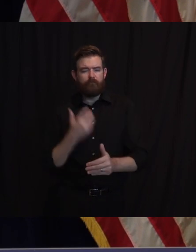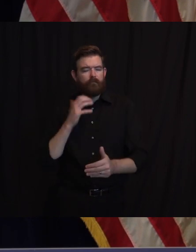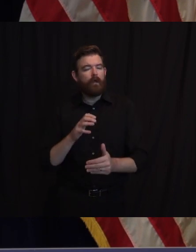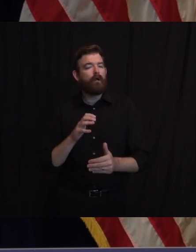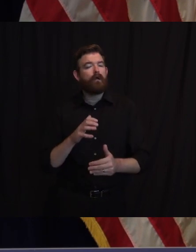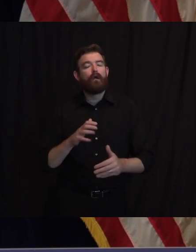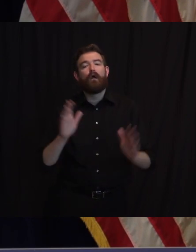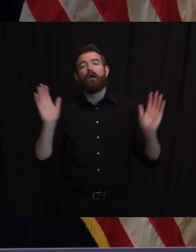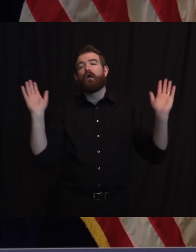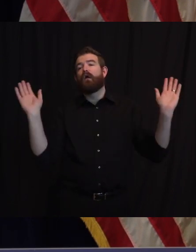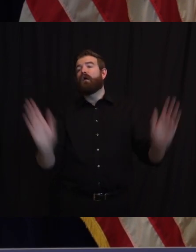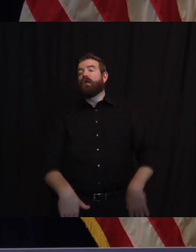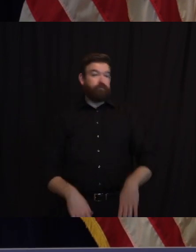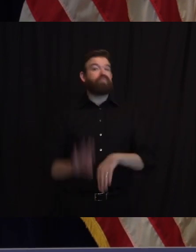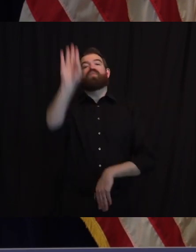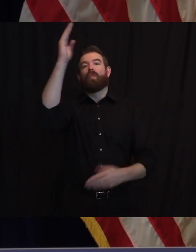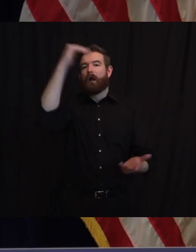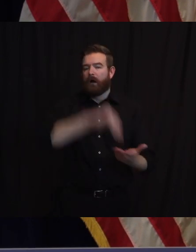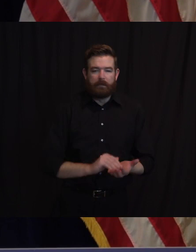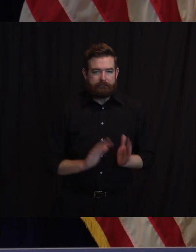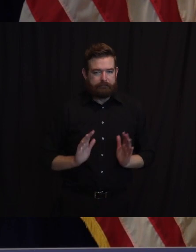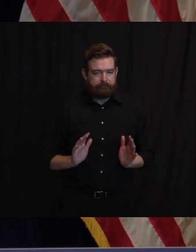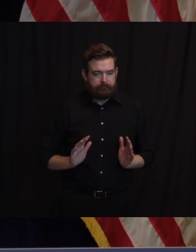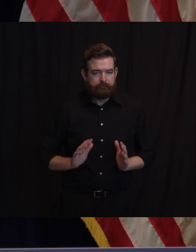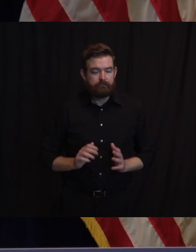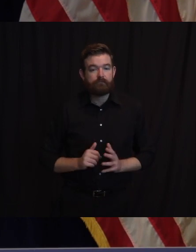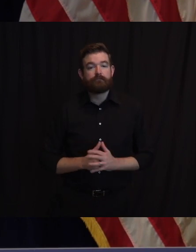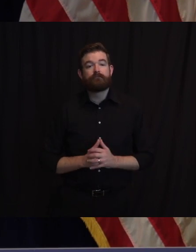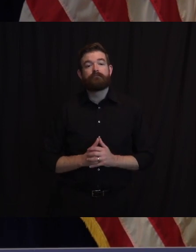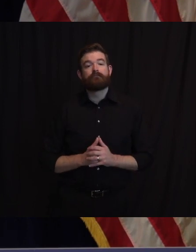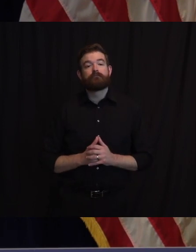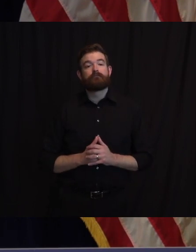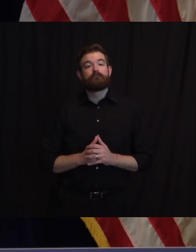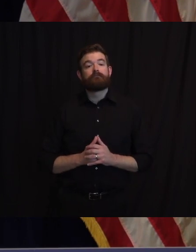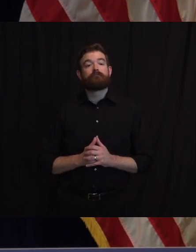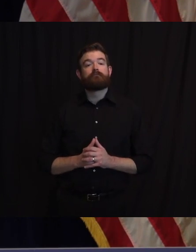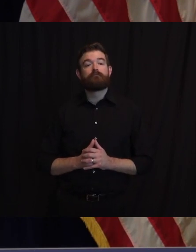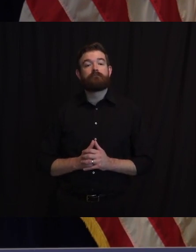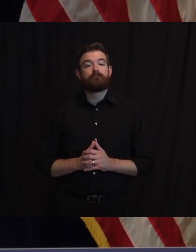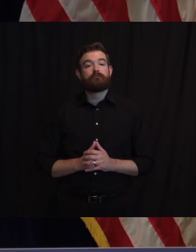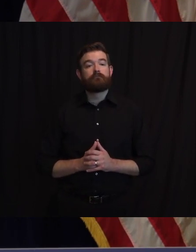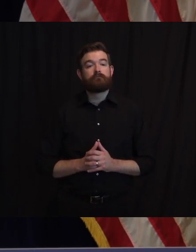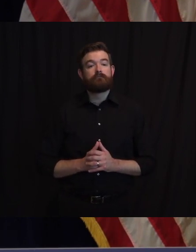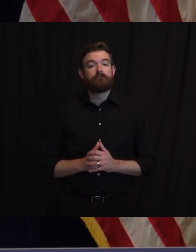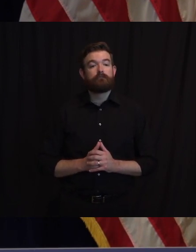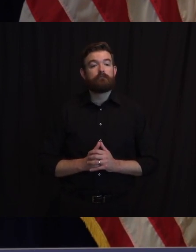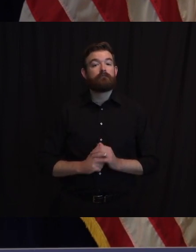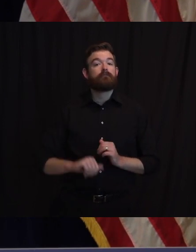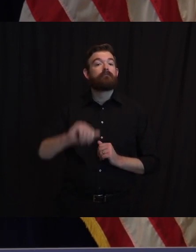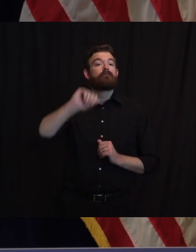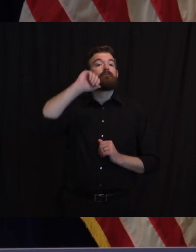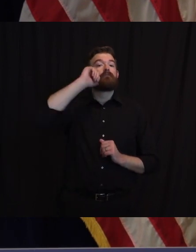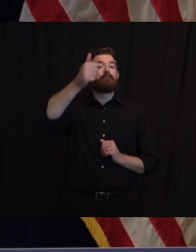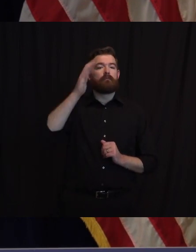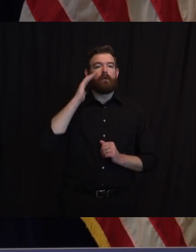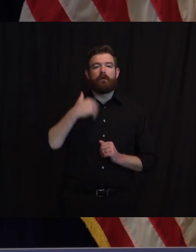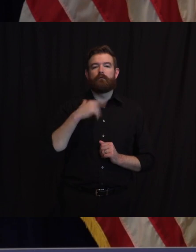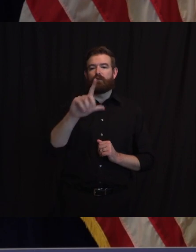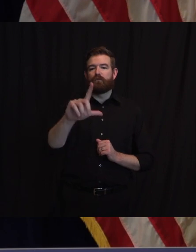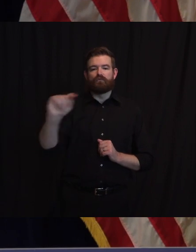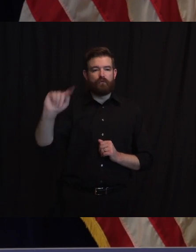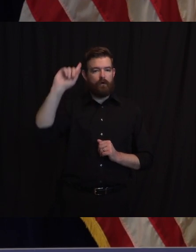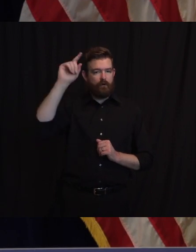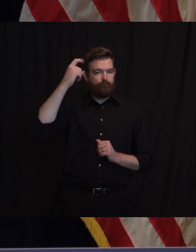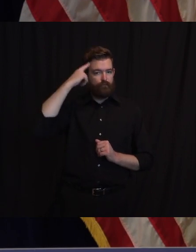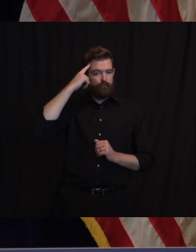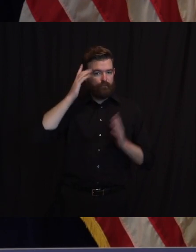again, beginning tomorrow, I think the Lieutenant Governor is going to be with us tomorrow, importantly, for some specific announcements, and she's